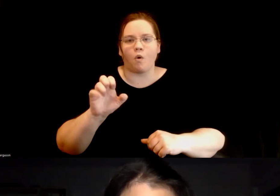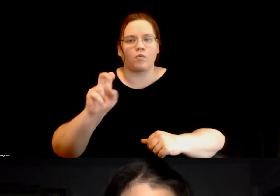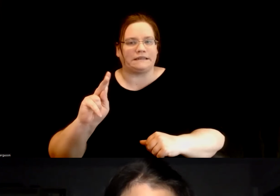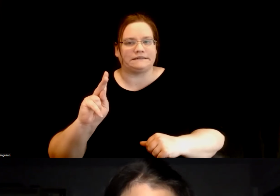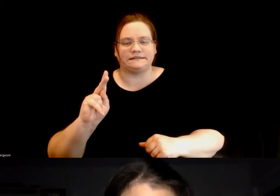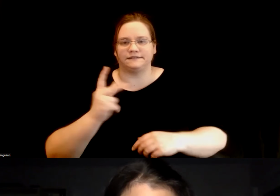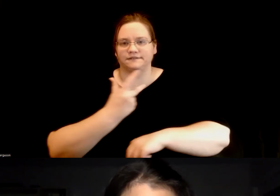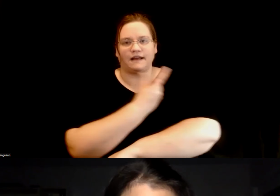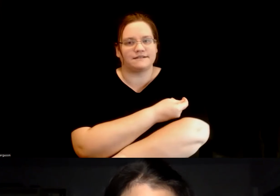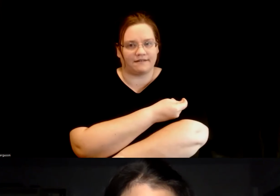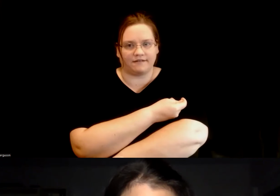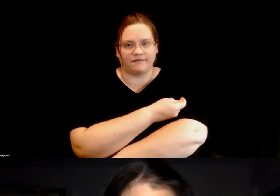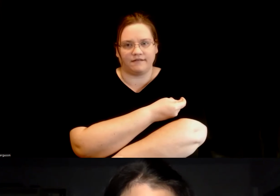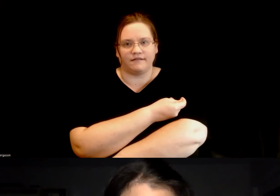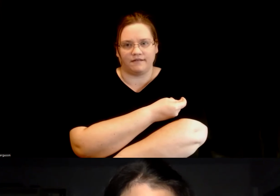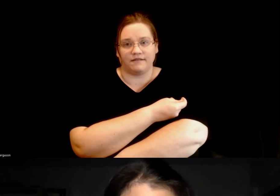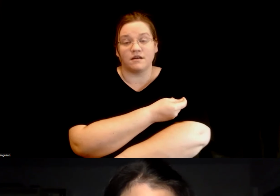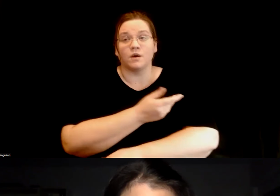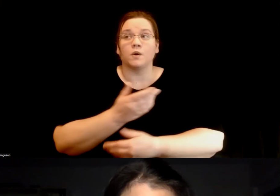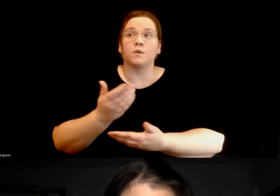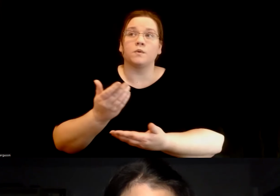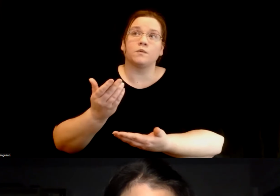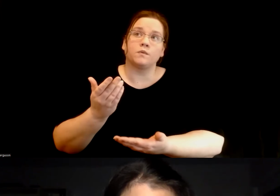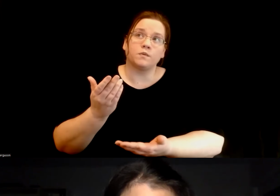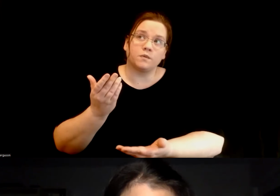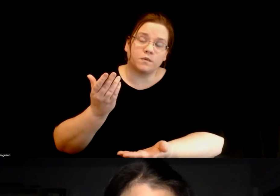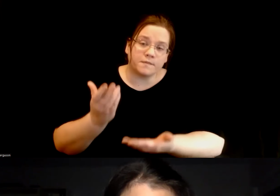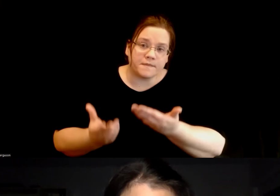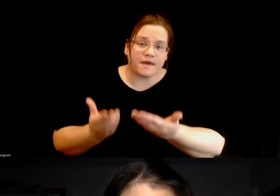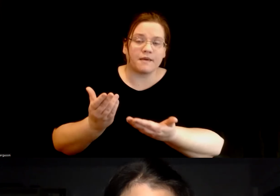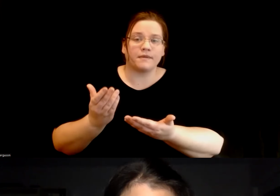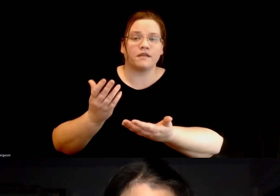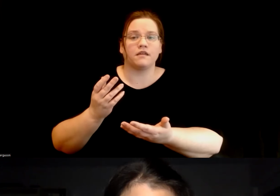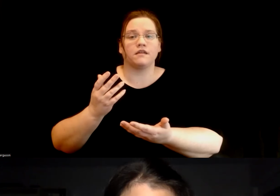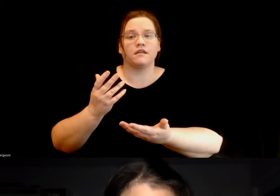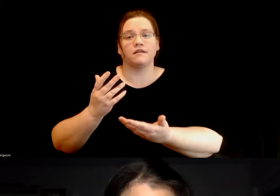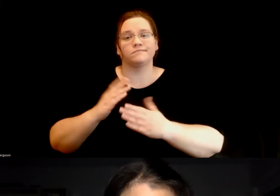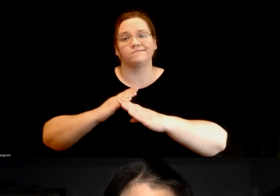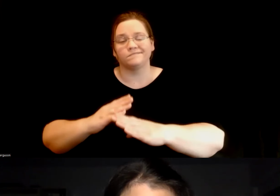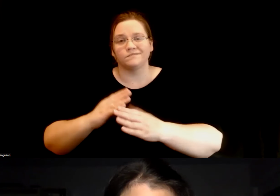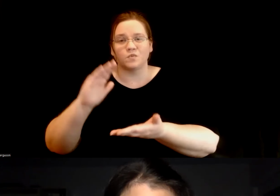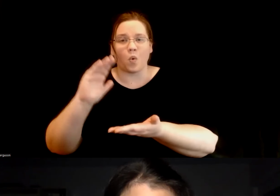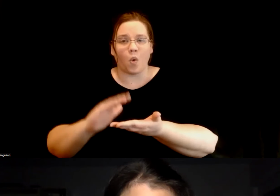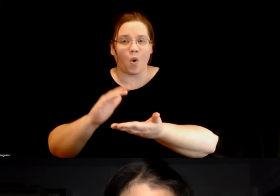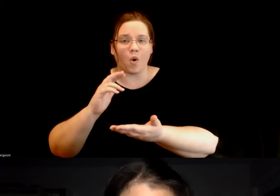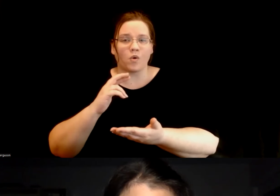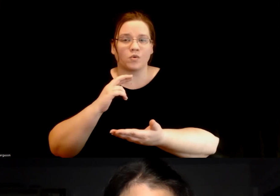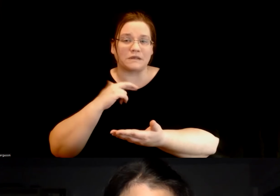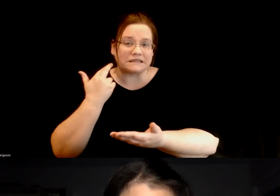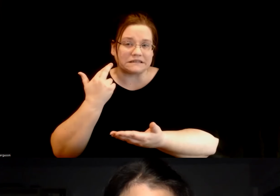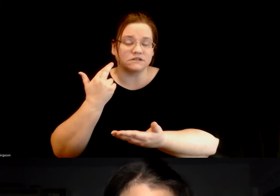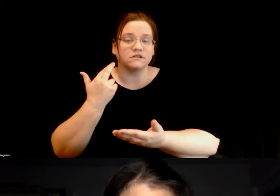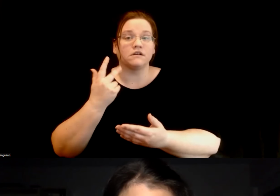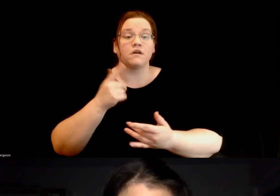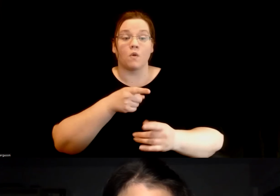be protecting against a pretty low risk virus. Like most of the kids who get infected with COVID have a more mild course of COVID.